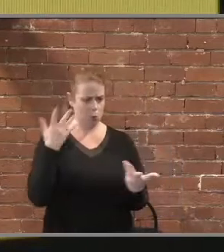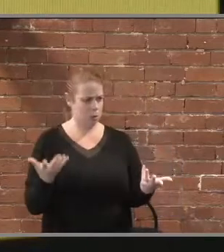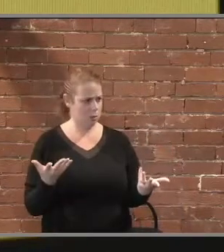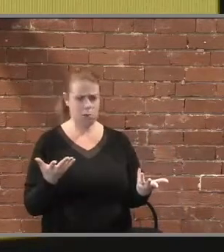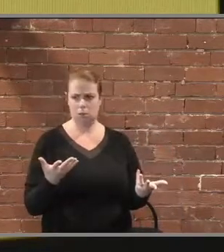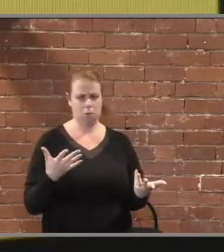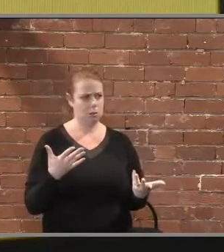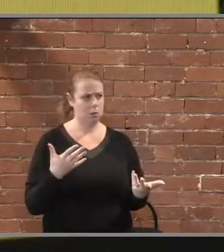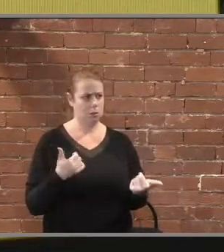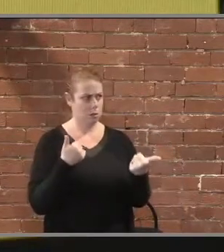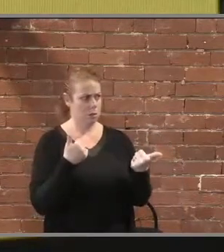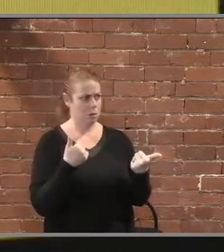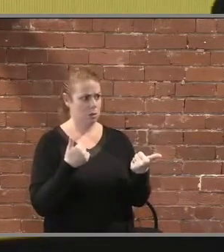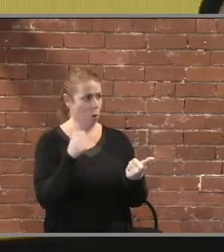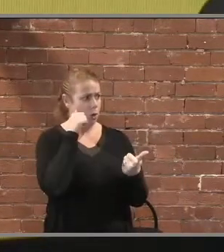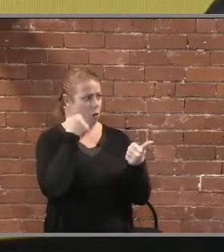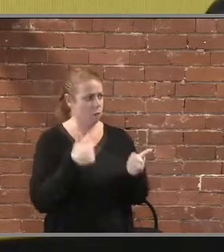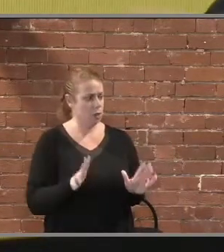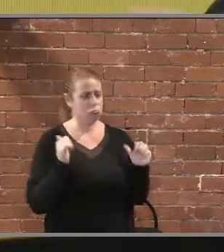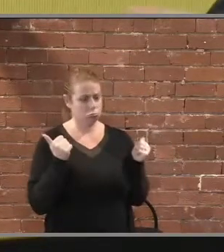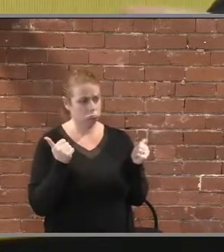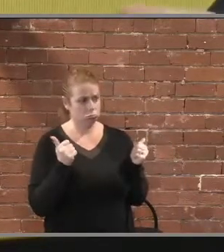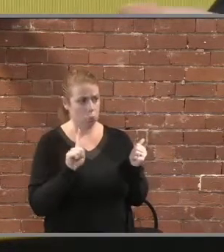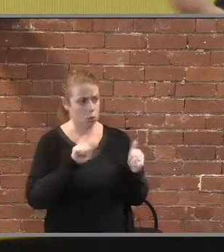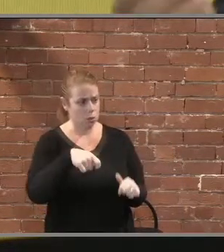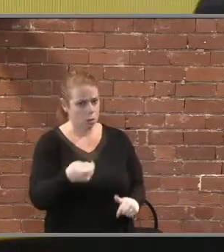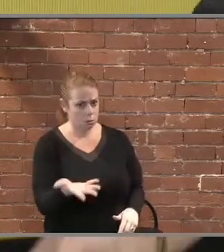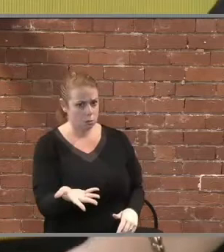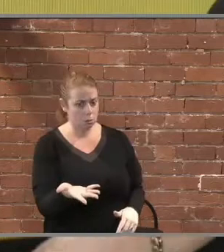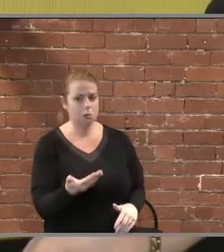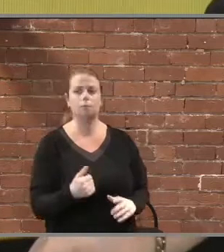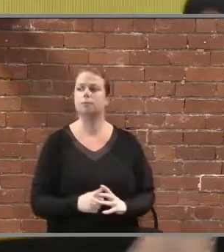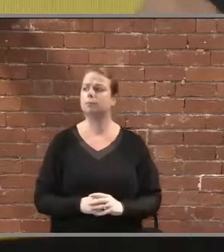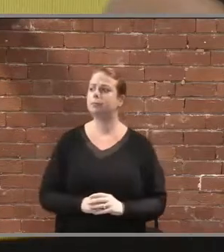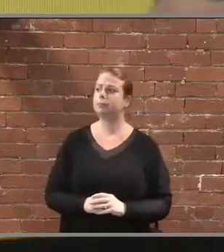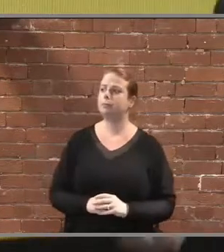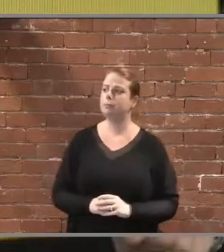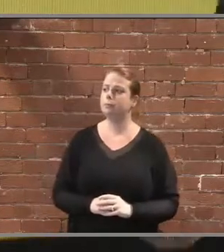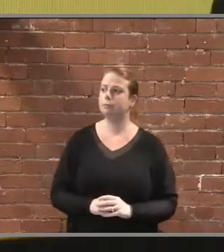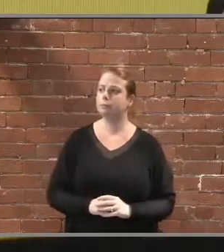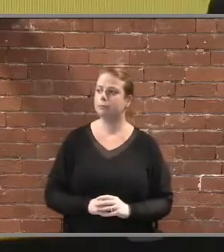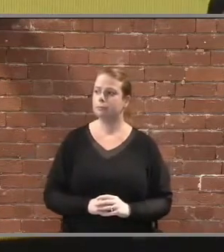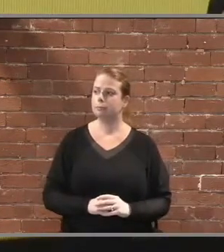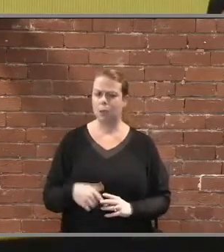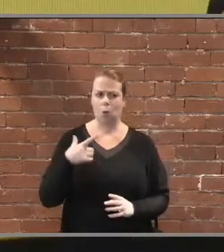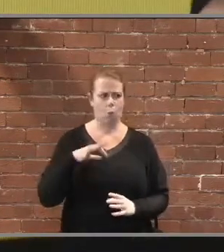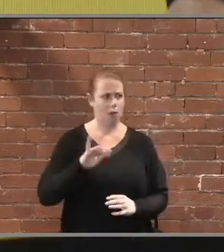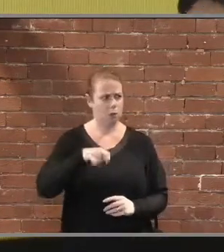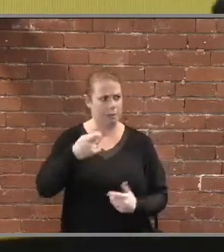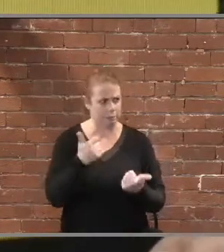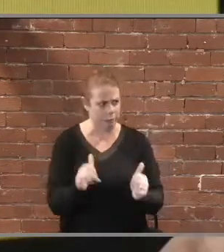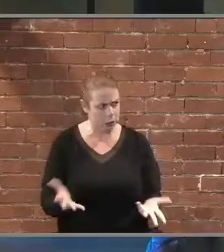that, okay, cool, we know that that's been done. So, like why aren't we at the